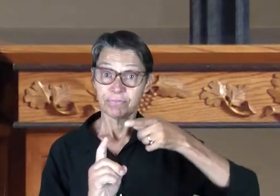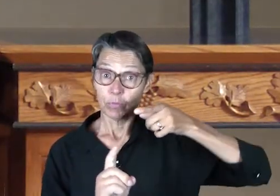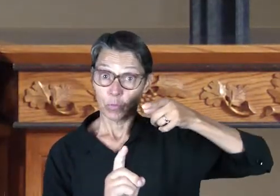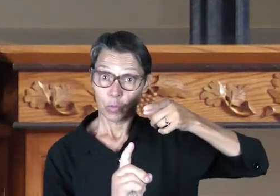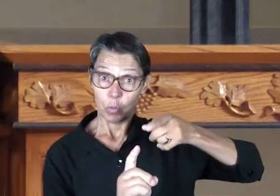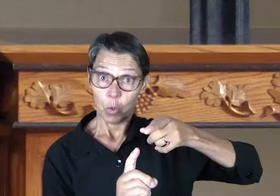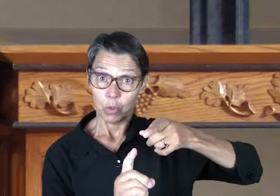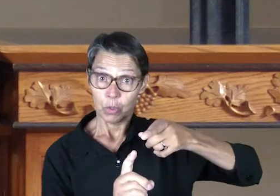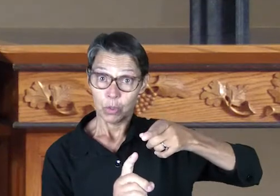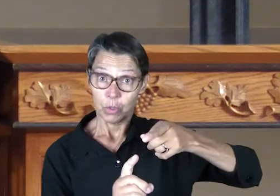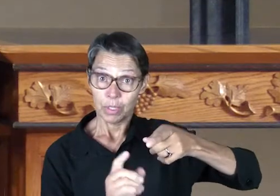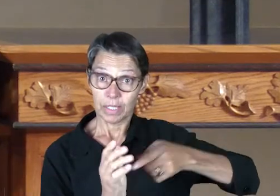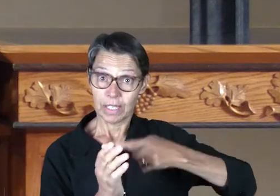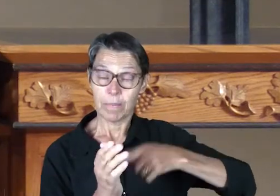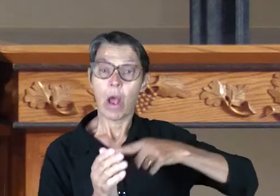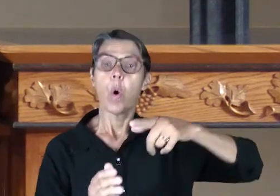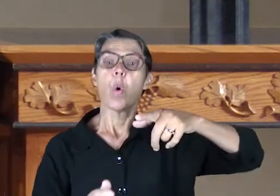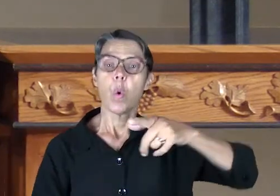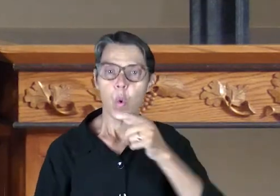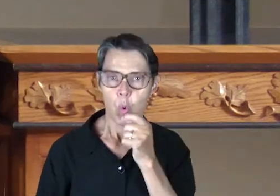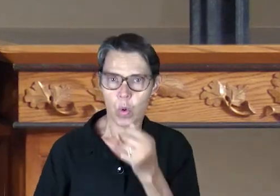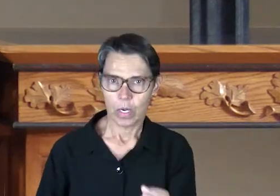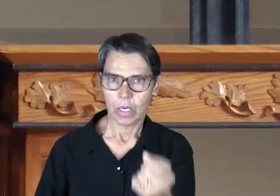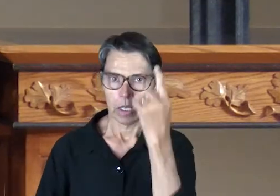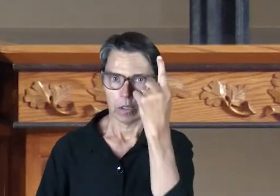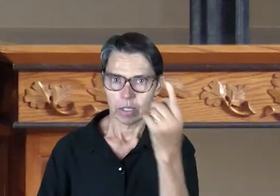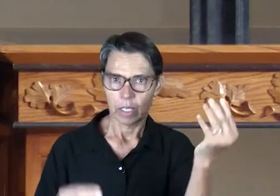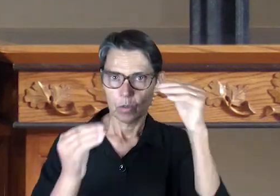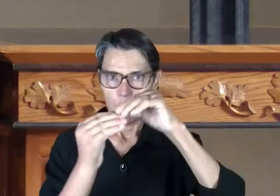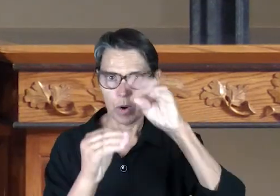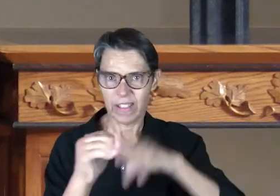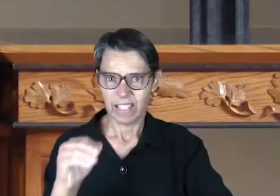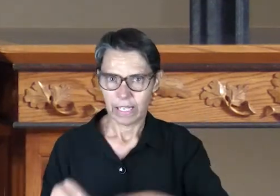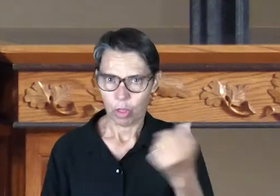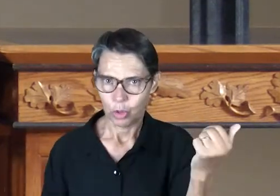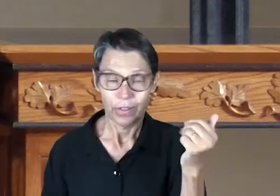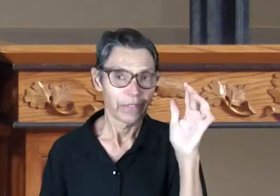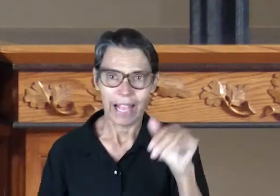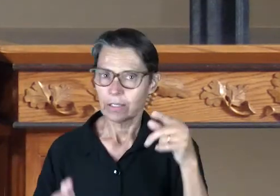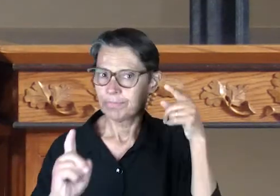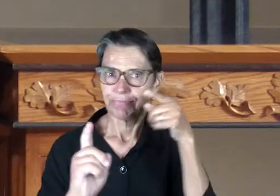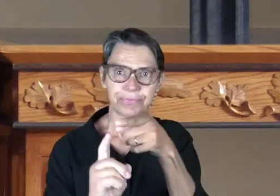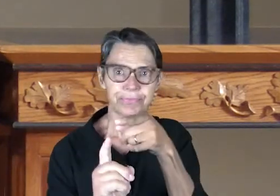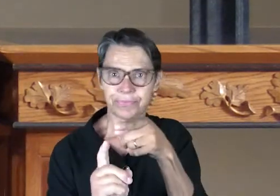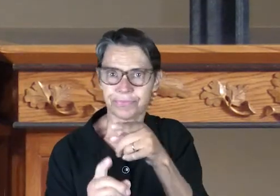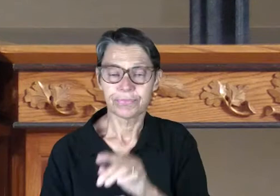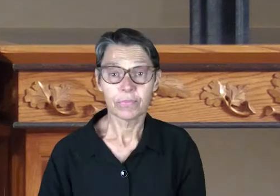to say that at the heart of it, sometimes it's about which one of us has the greatest understanding.